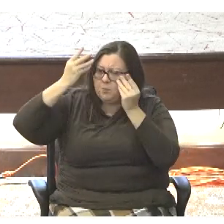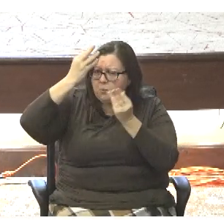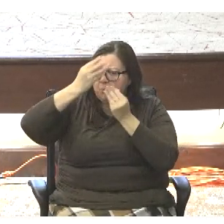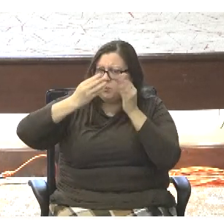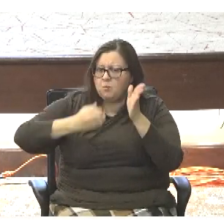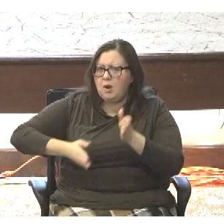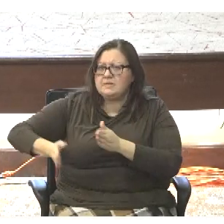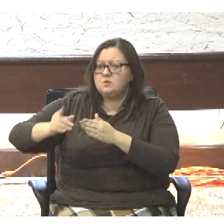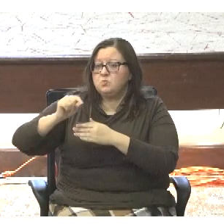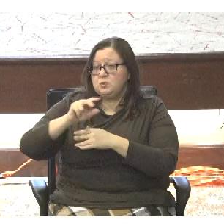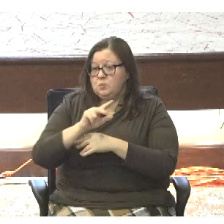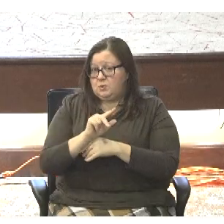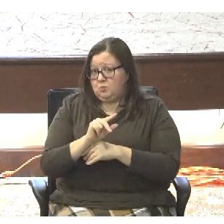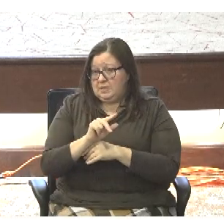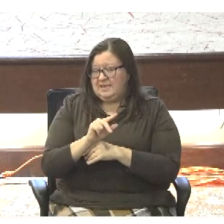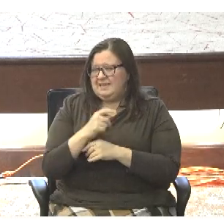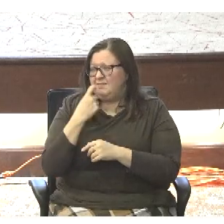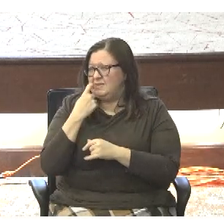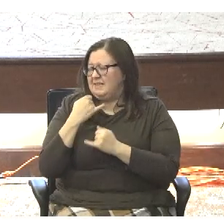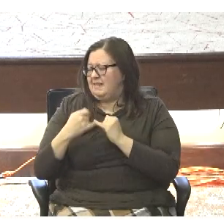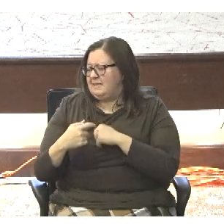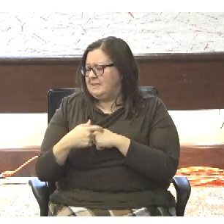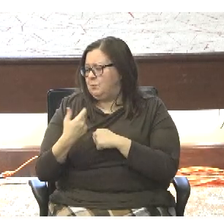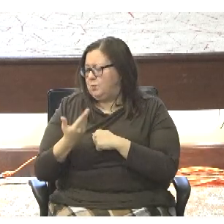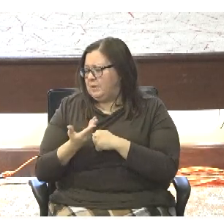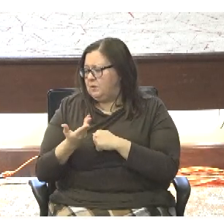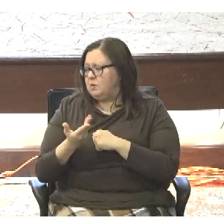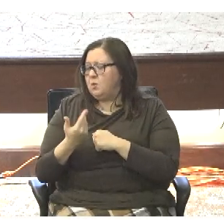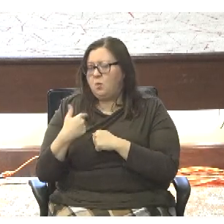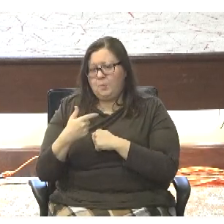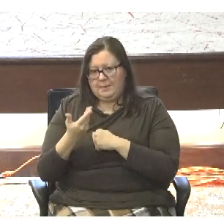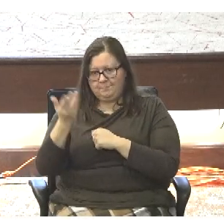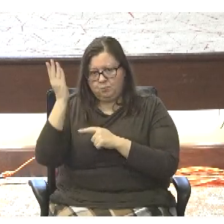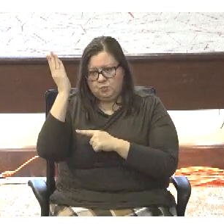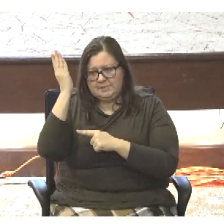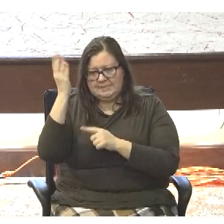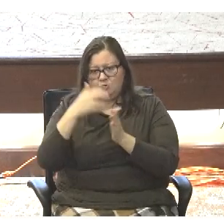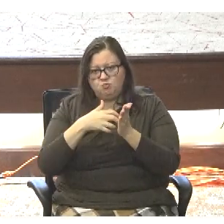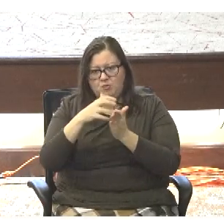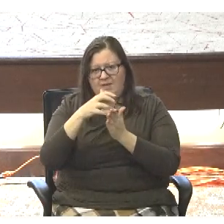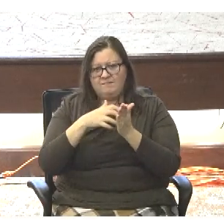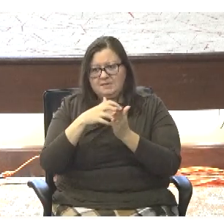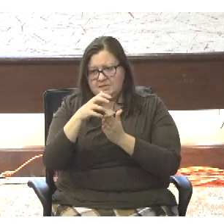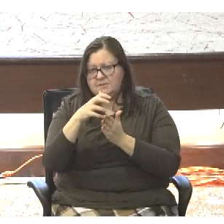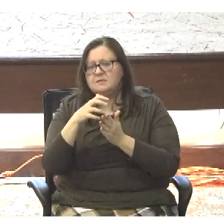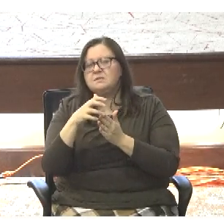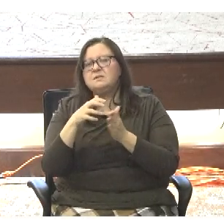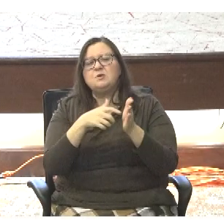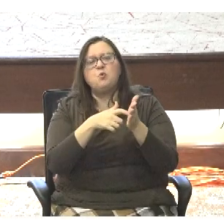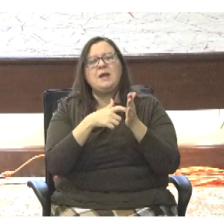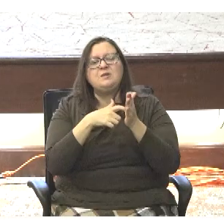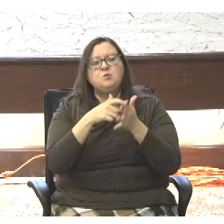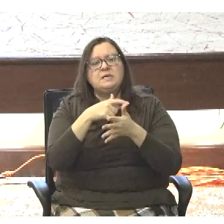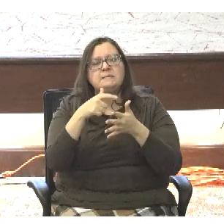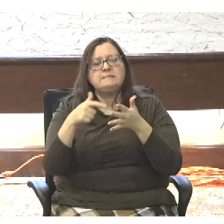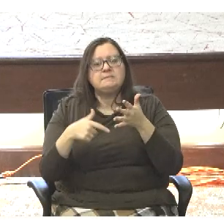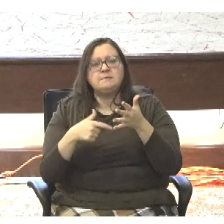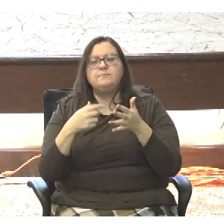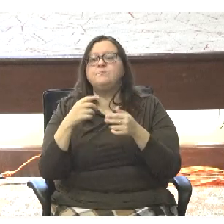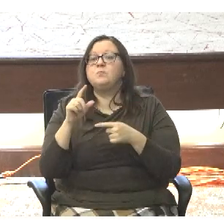of 2023, that was the last time we were here, we presented the draft to you all of the criteria. Then